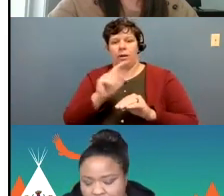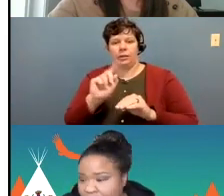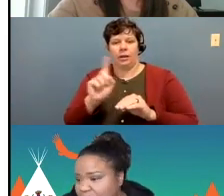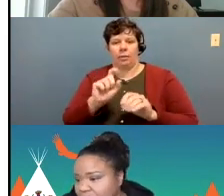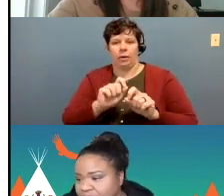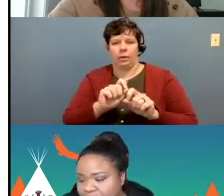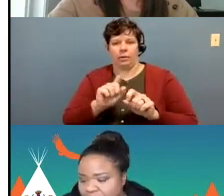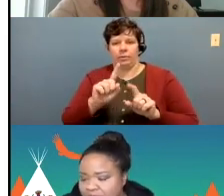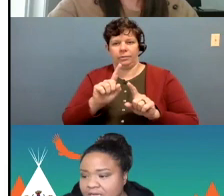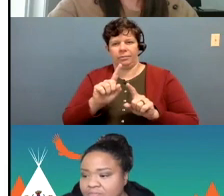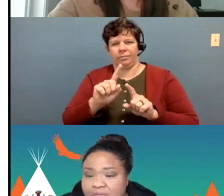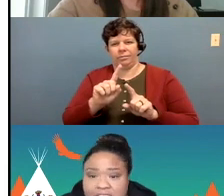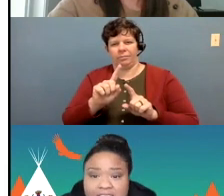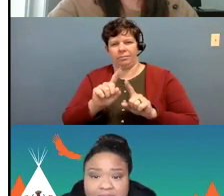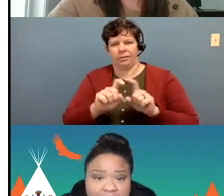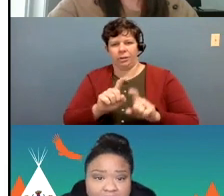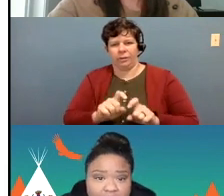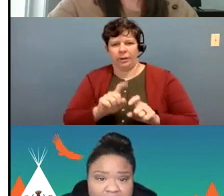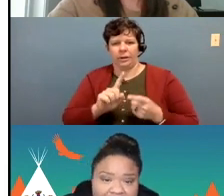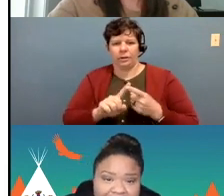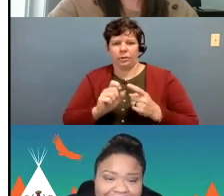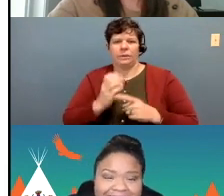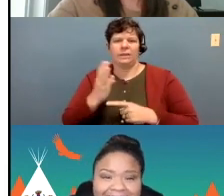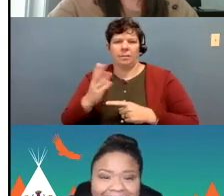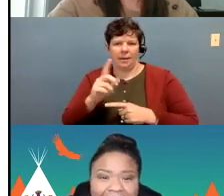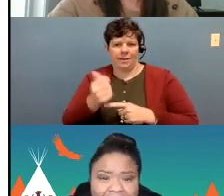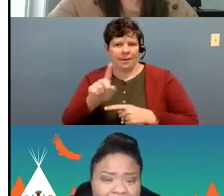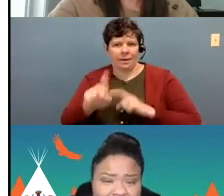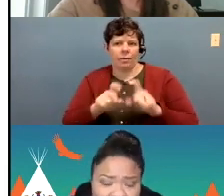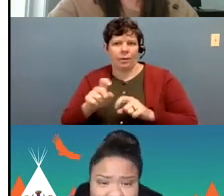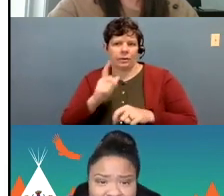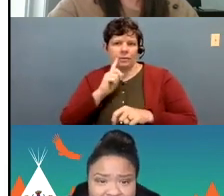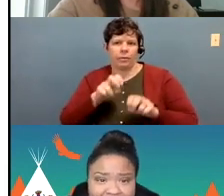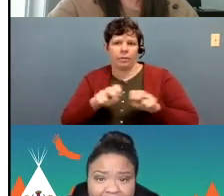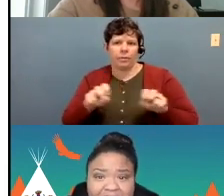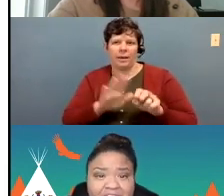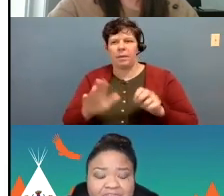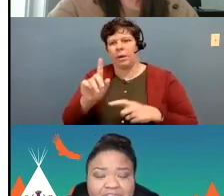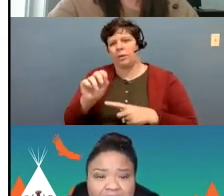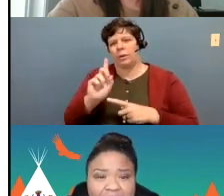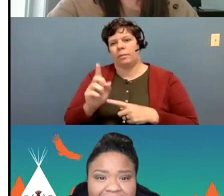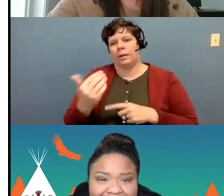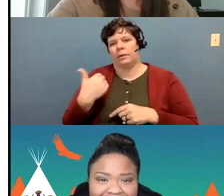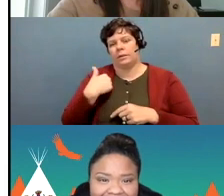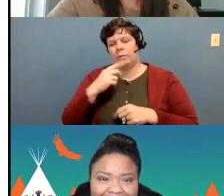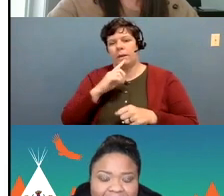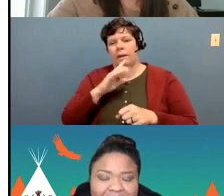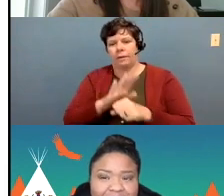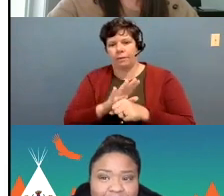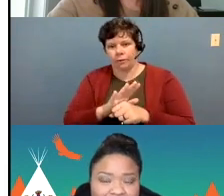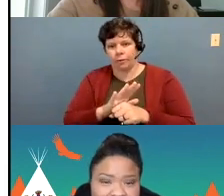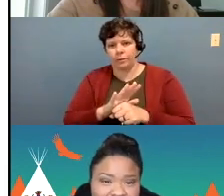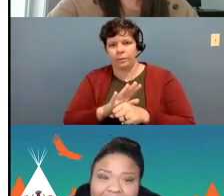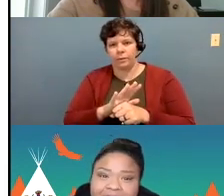you to be able to submit those questions. As of about 20 minutes ago, we have confirmed also